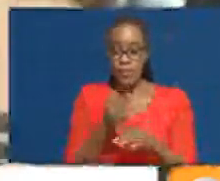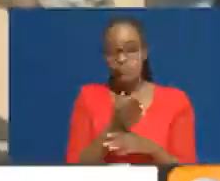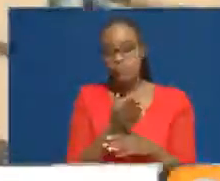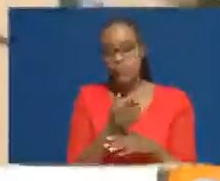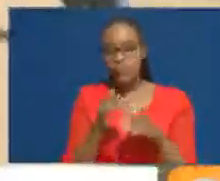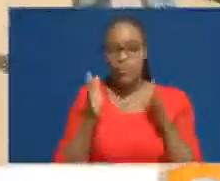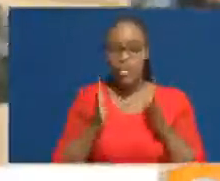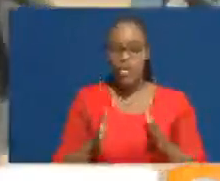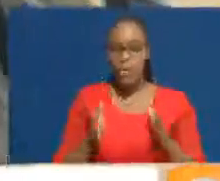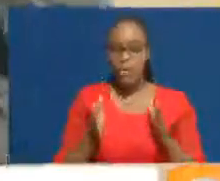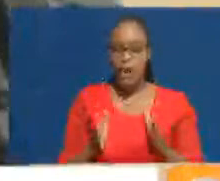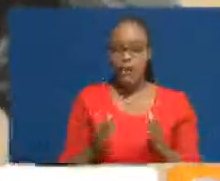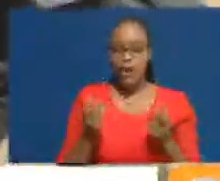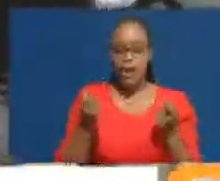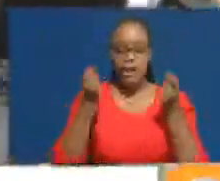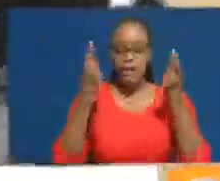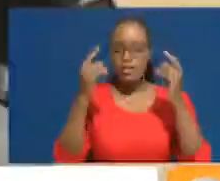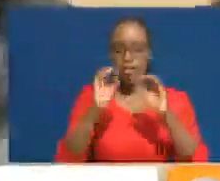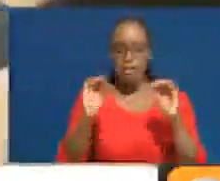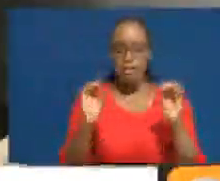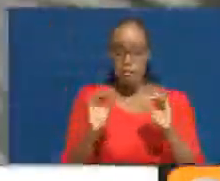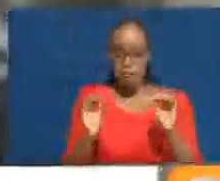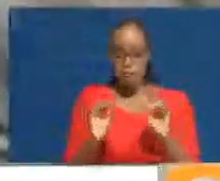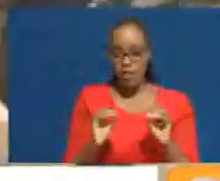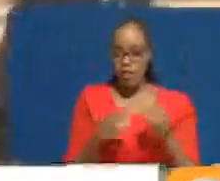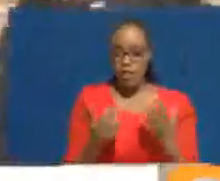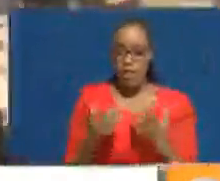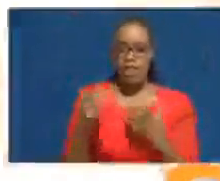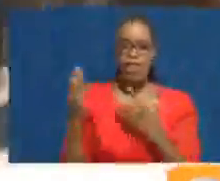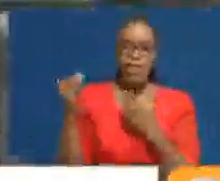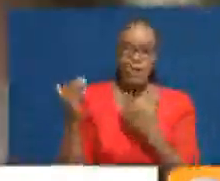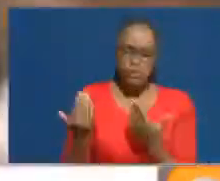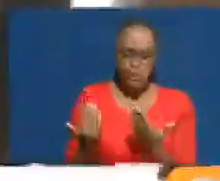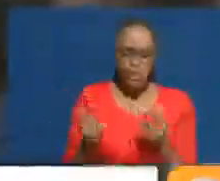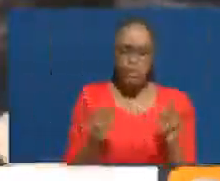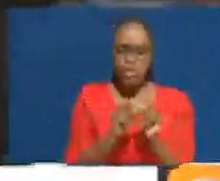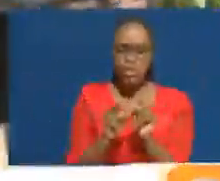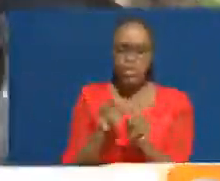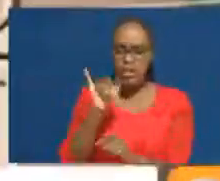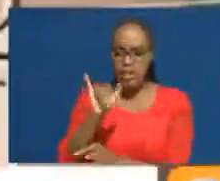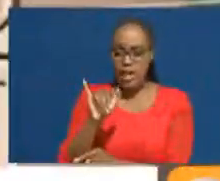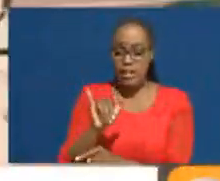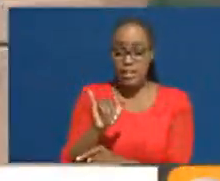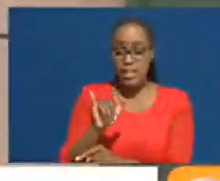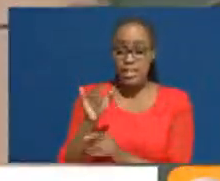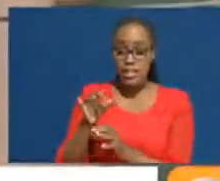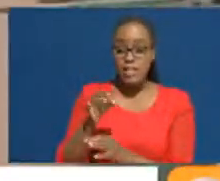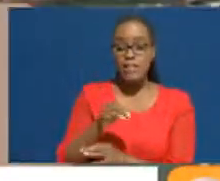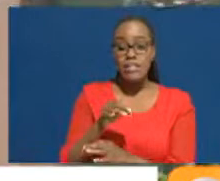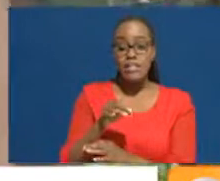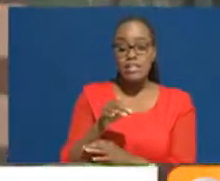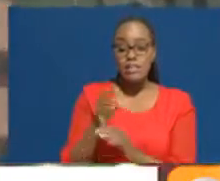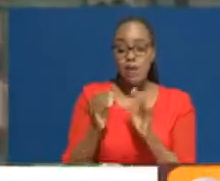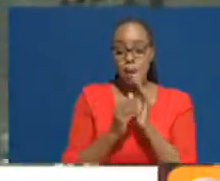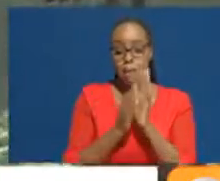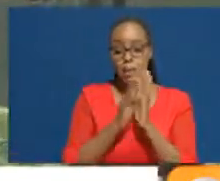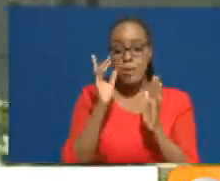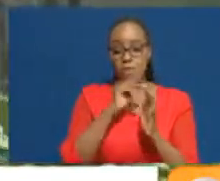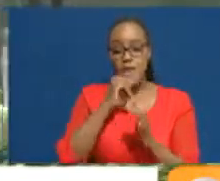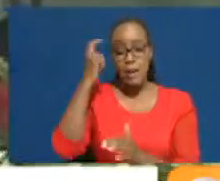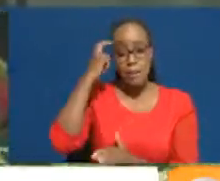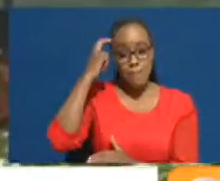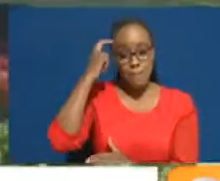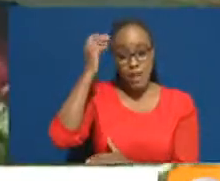the human understanding or even the human expectations. And that event gets imprinted in someone's